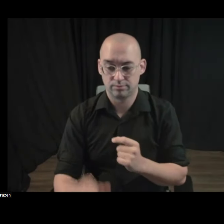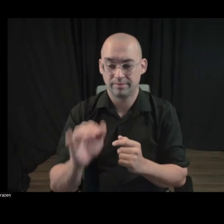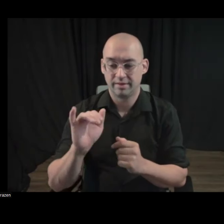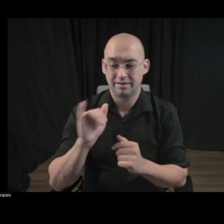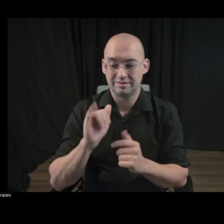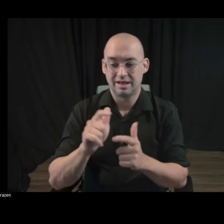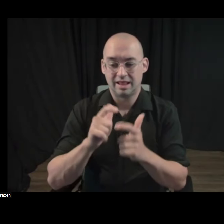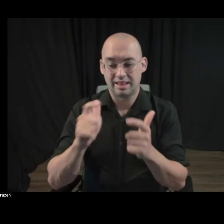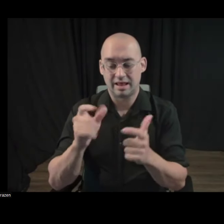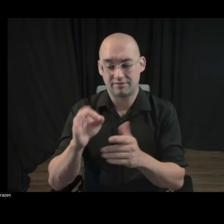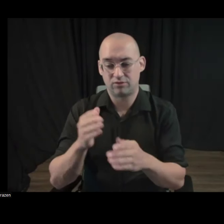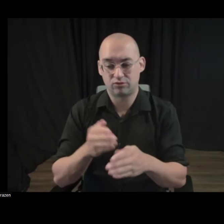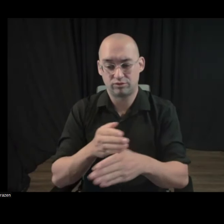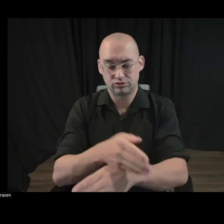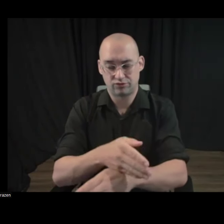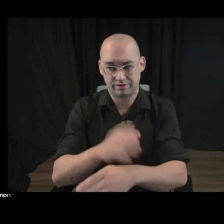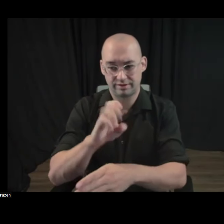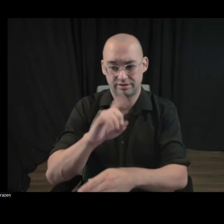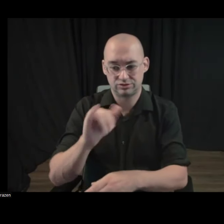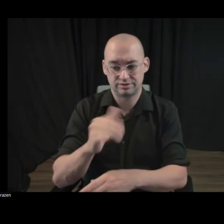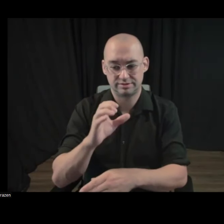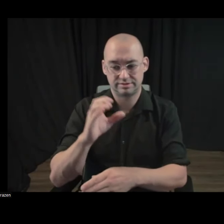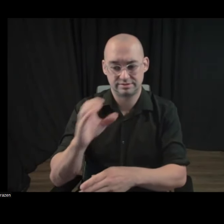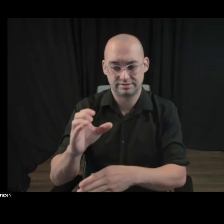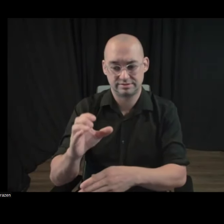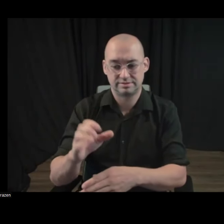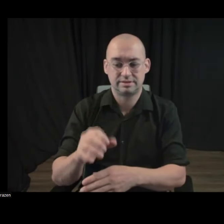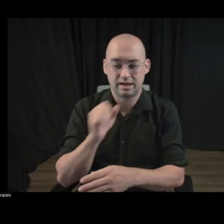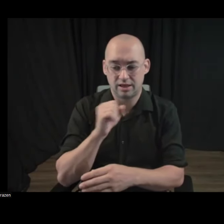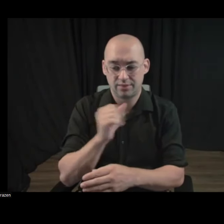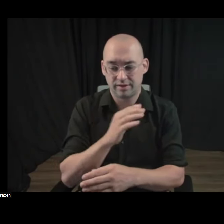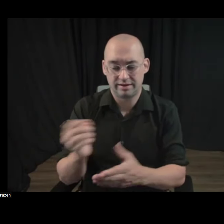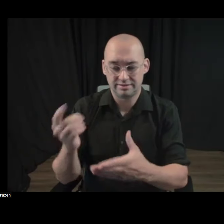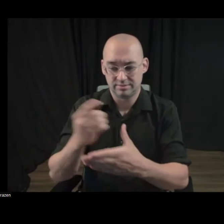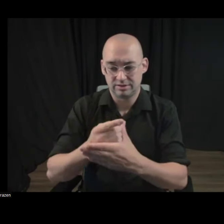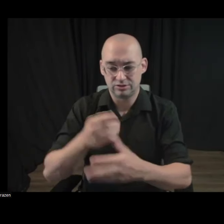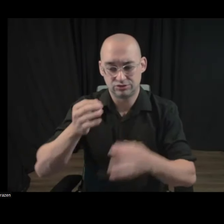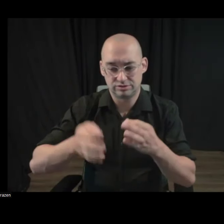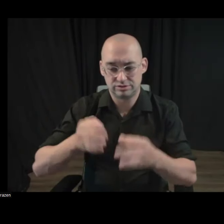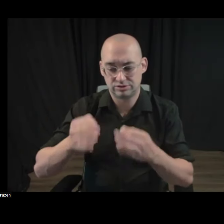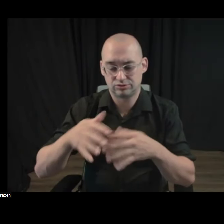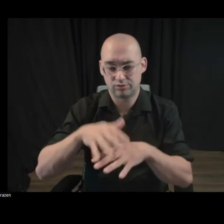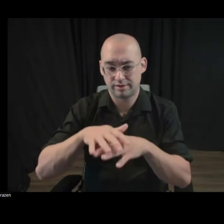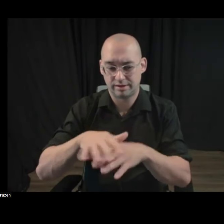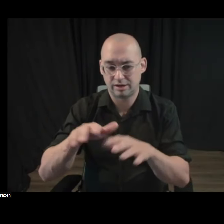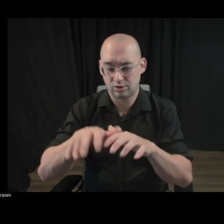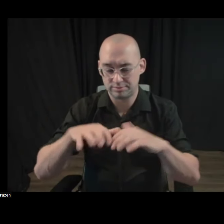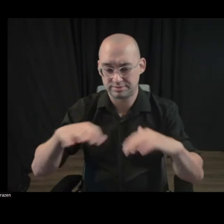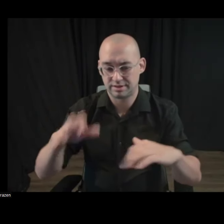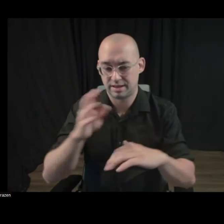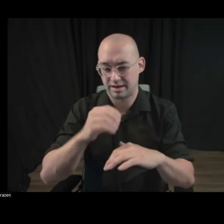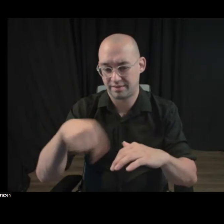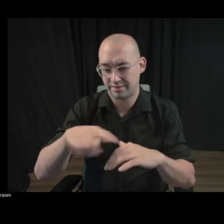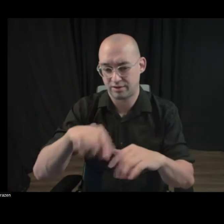the EDJCC, the Elder and Disability Justice Coordinating Council, and this group. And that's an area where I